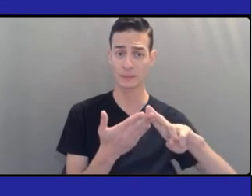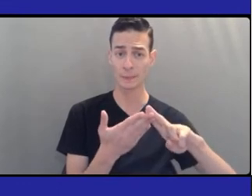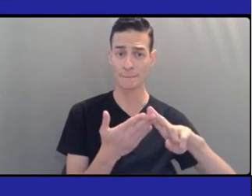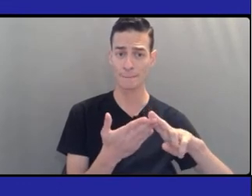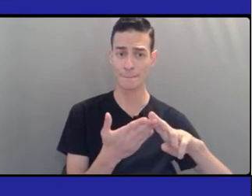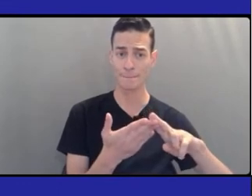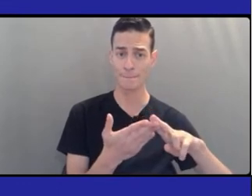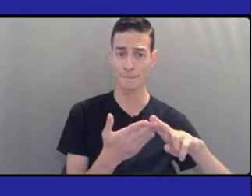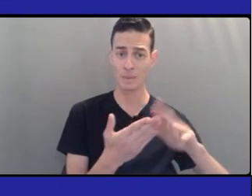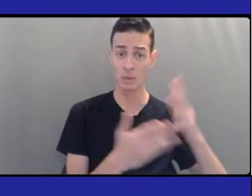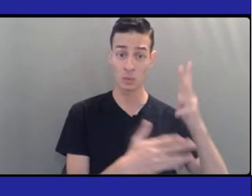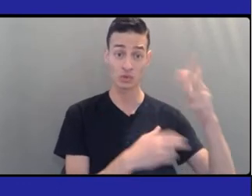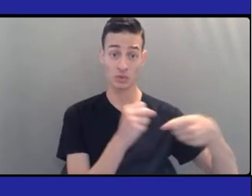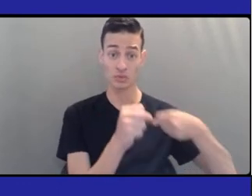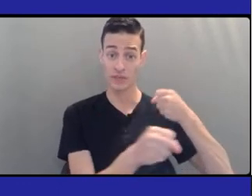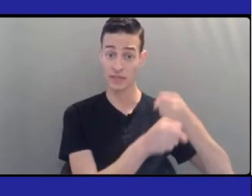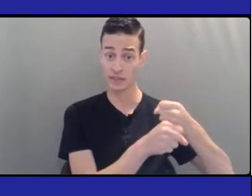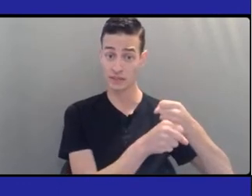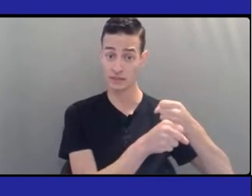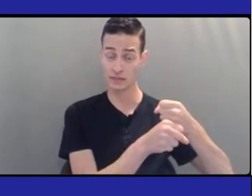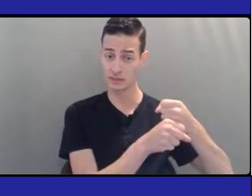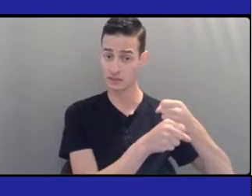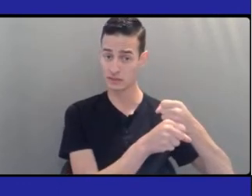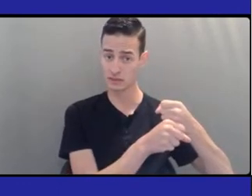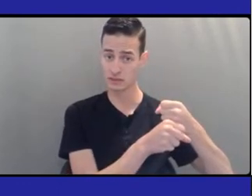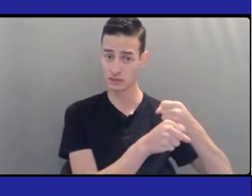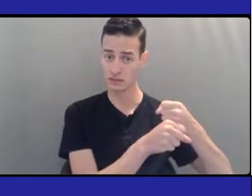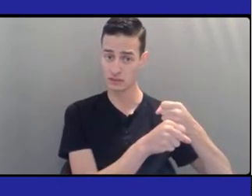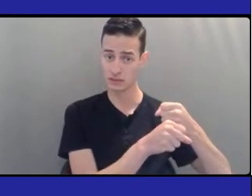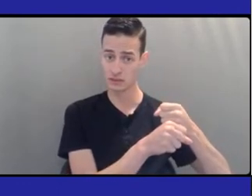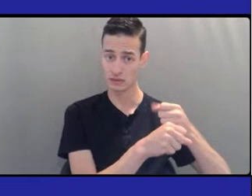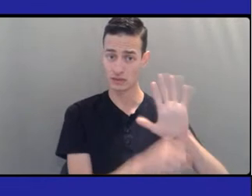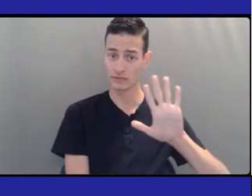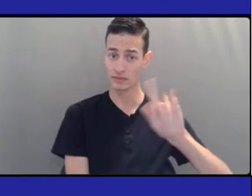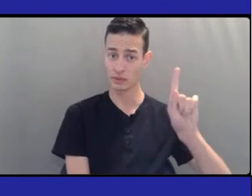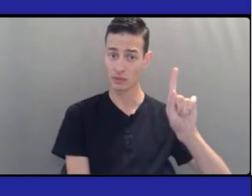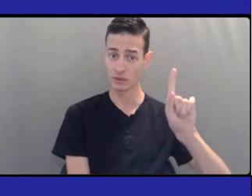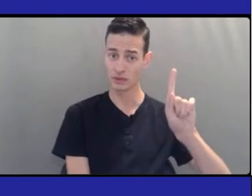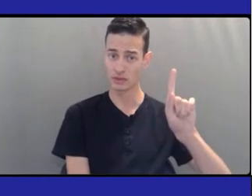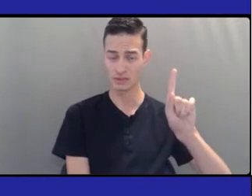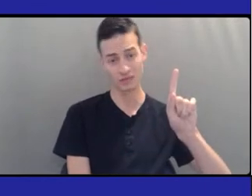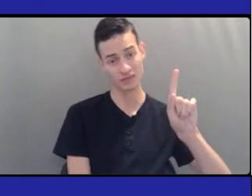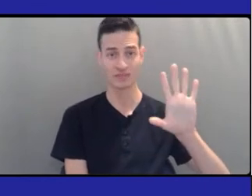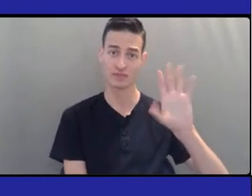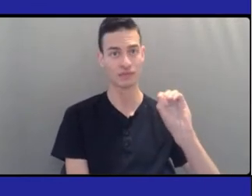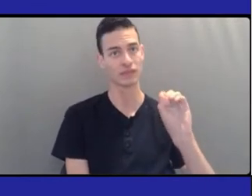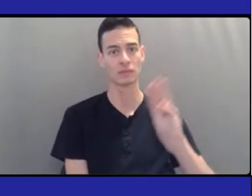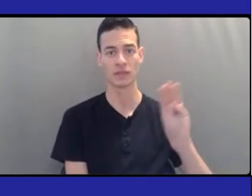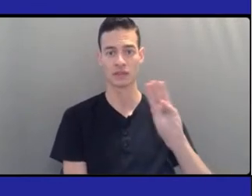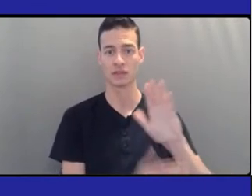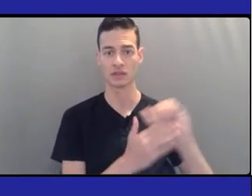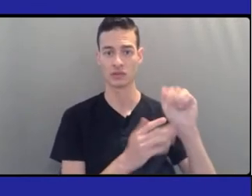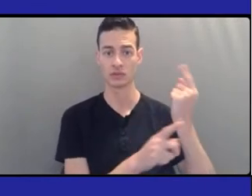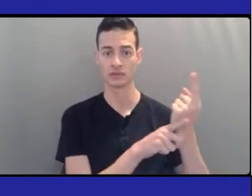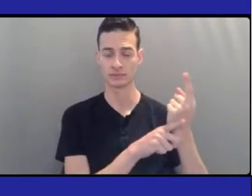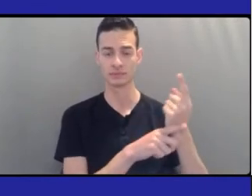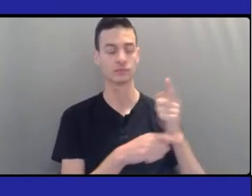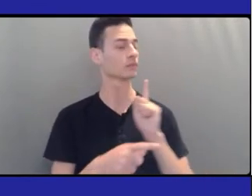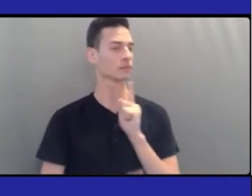3 year period, then right. That we've done it, right, is about $50 million. Correct. And